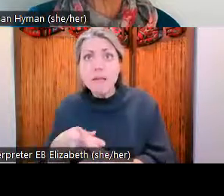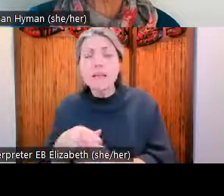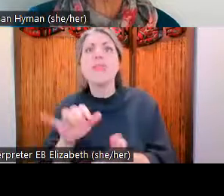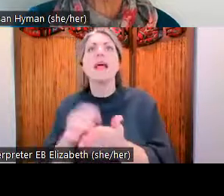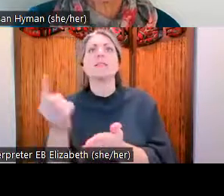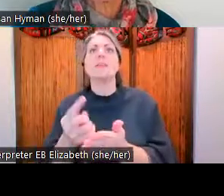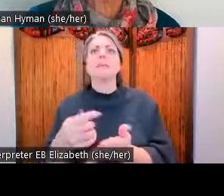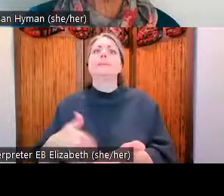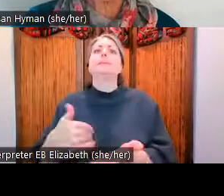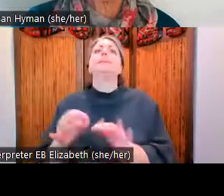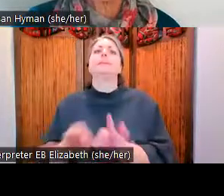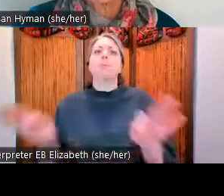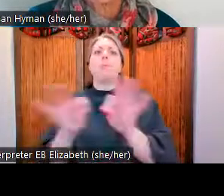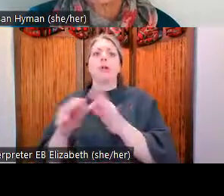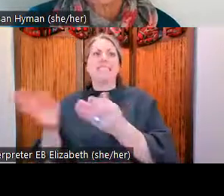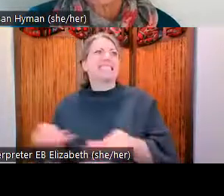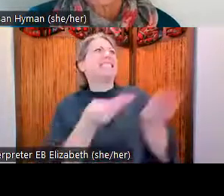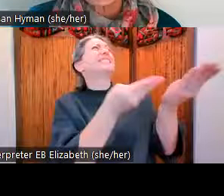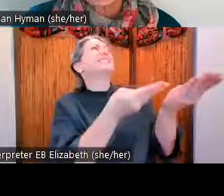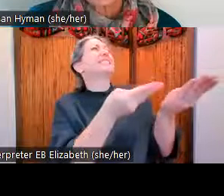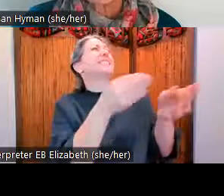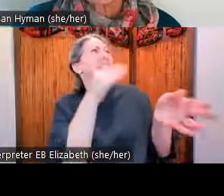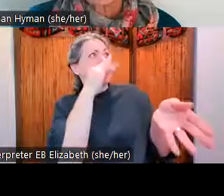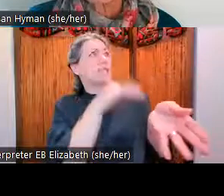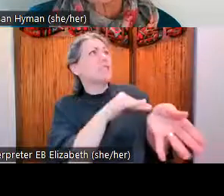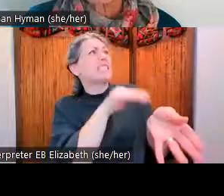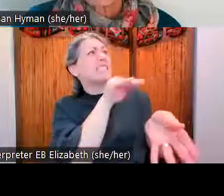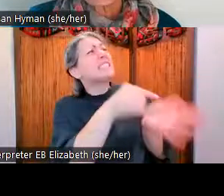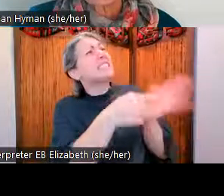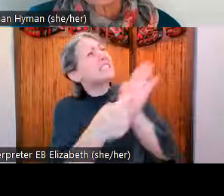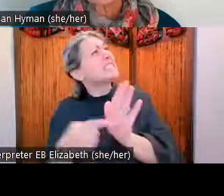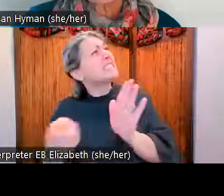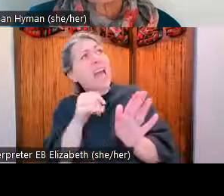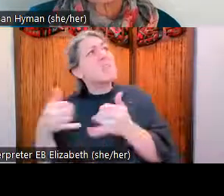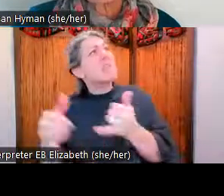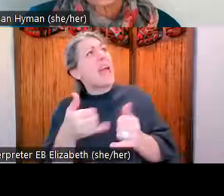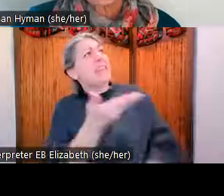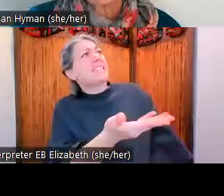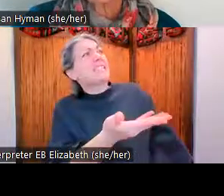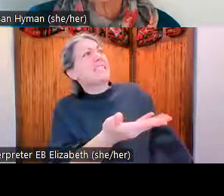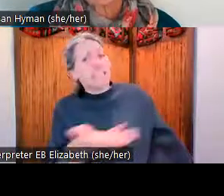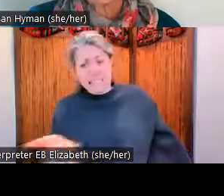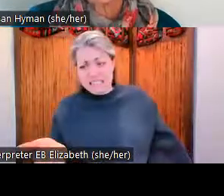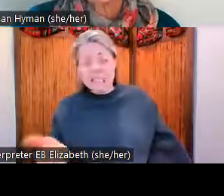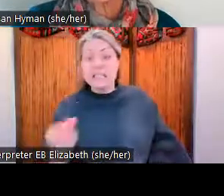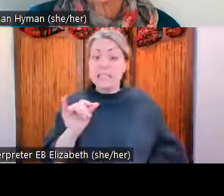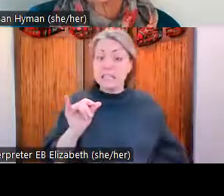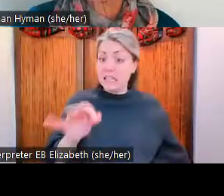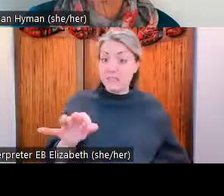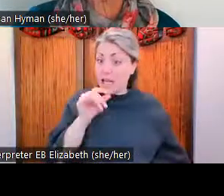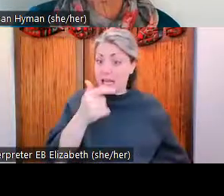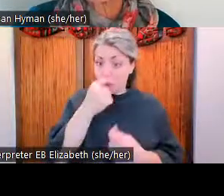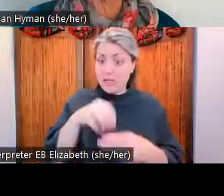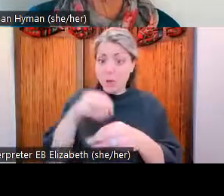to your clinicians, your pediatrician's attention. And if you're not interested in the world around you, rituals may emerge